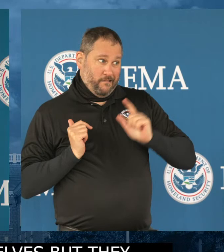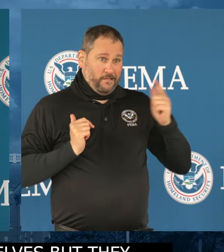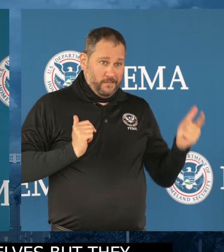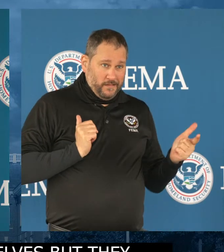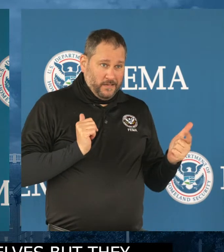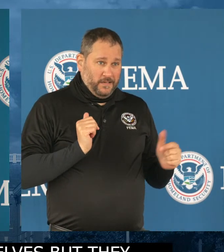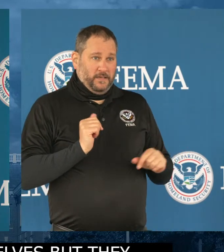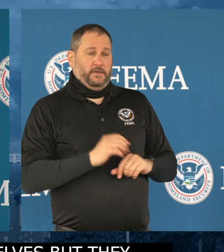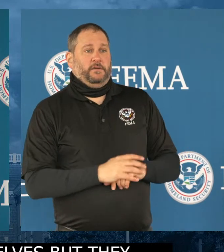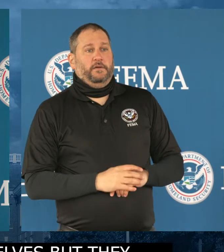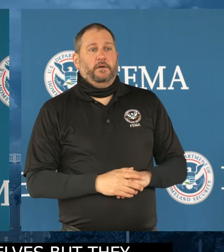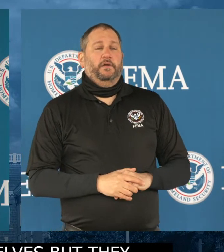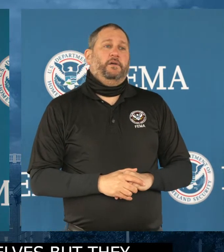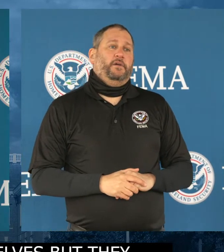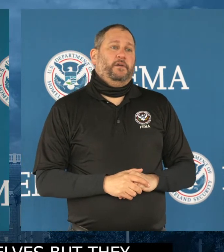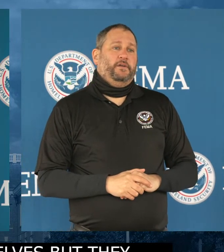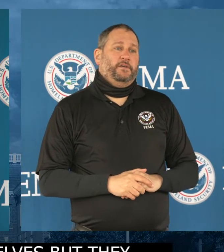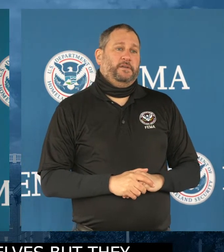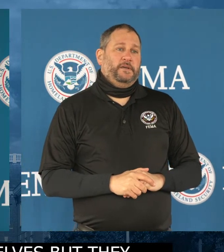thank